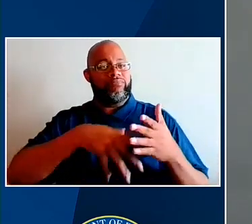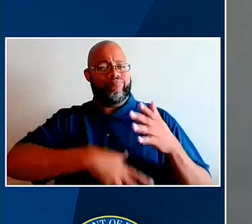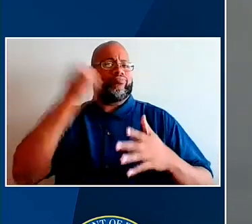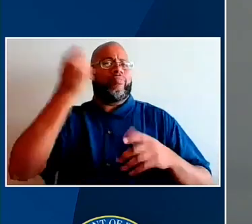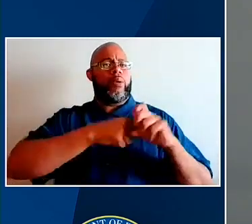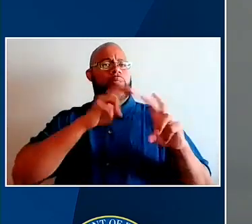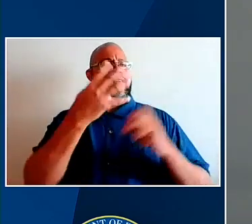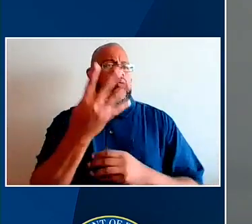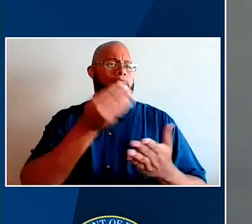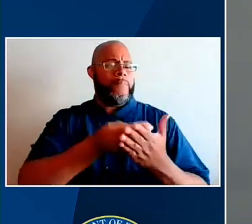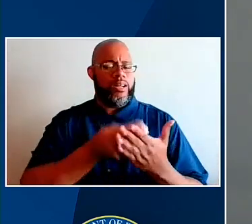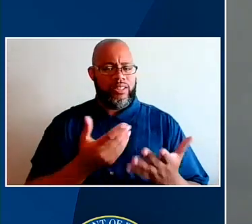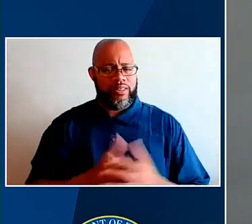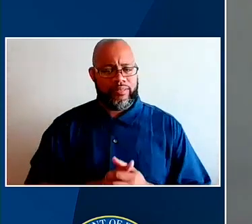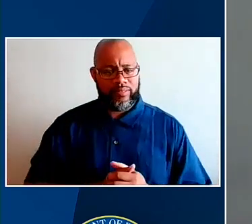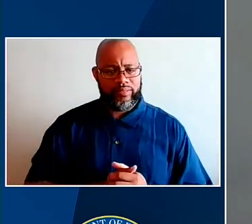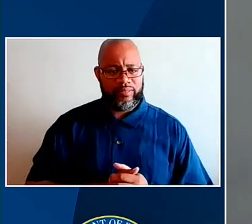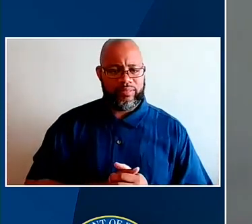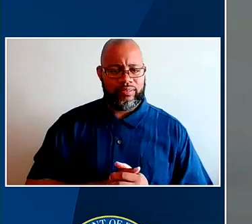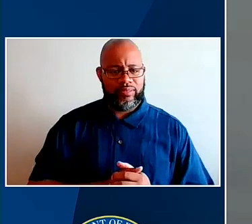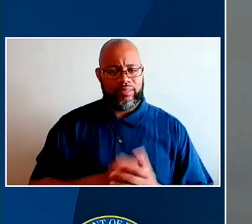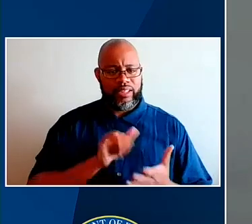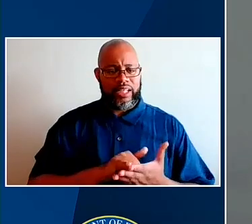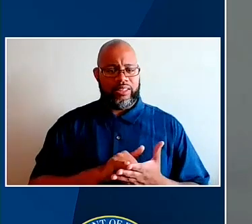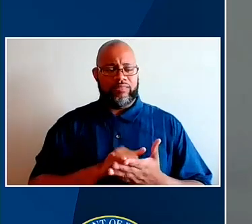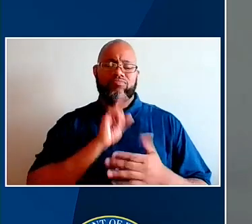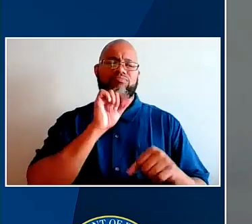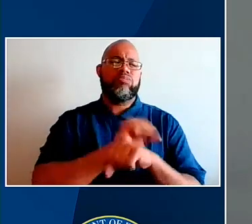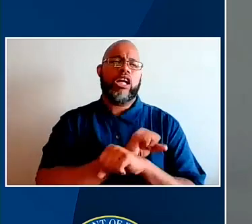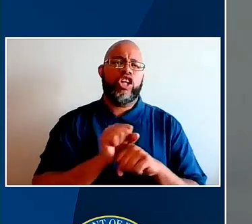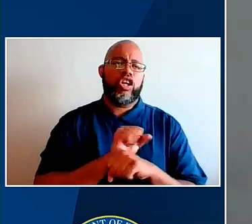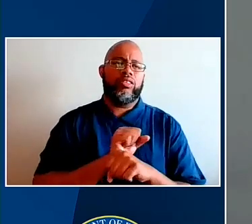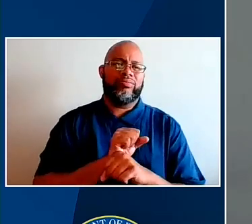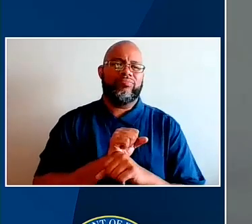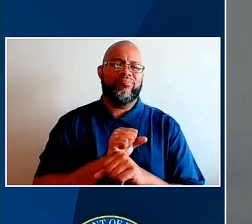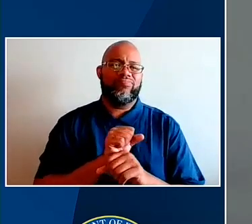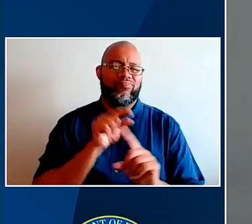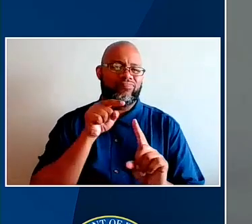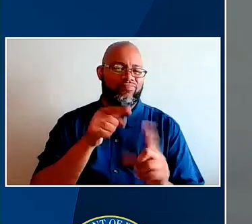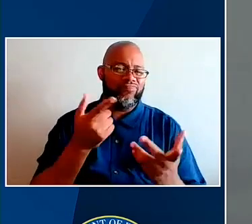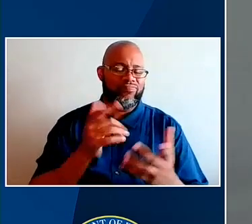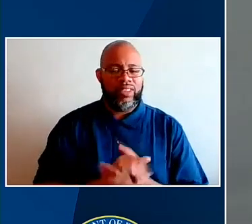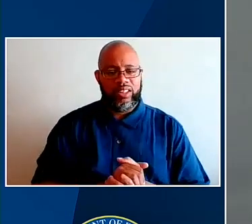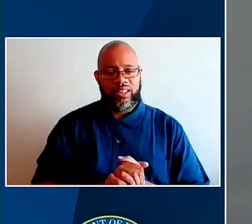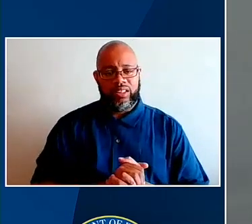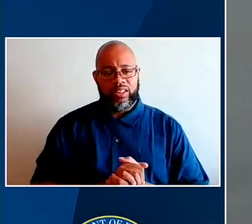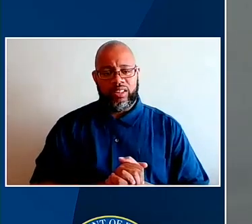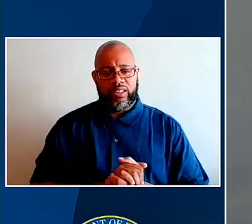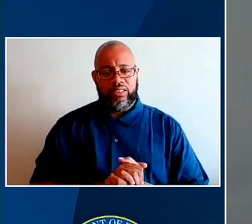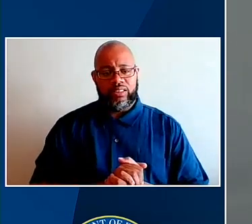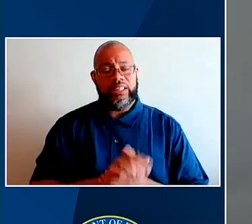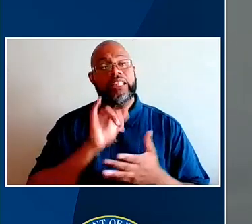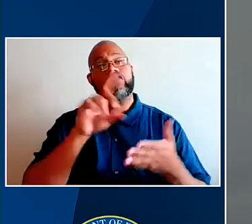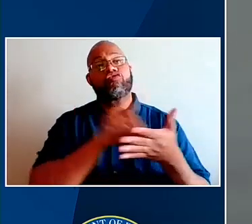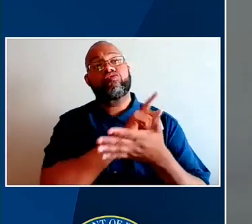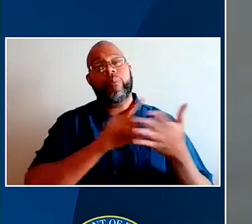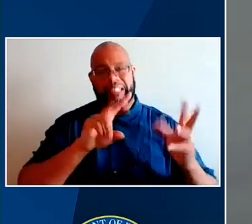IV money. And that is sort of the practical implication of that the discrimination